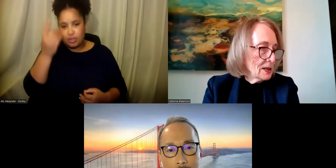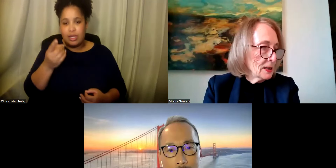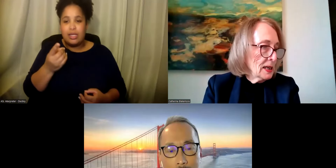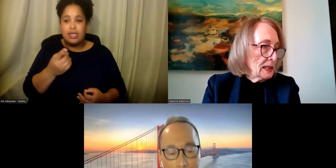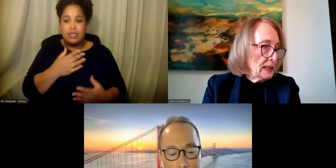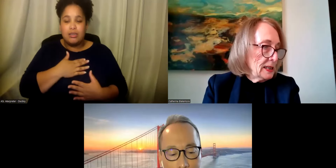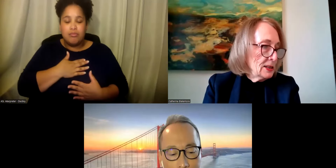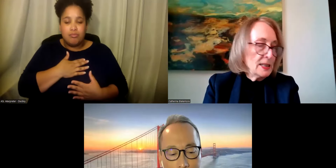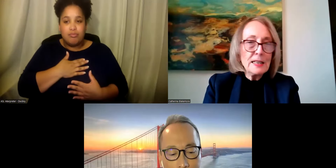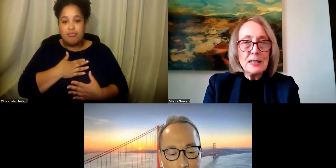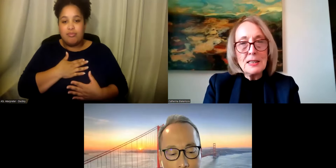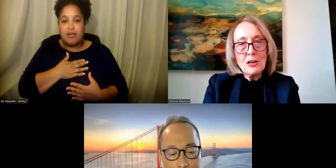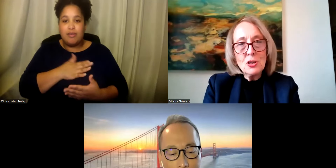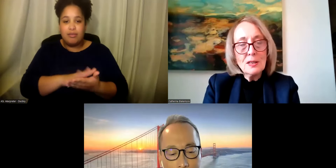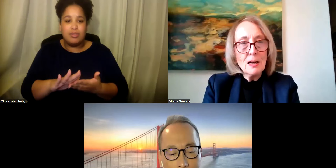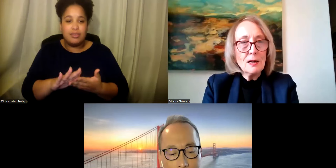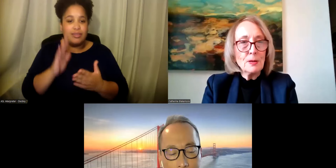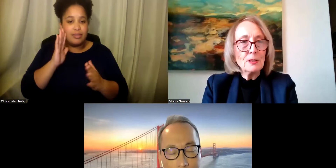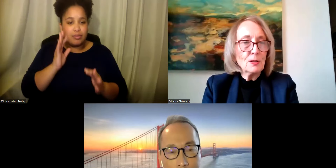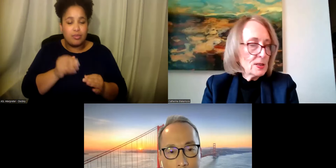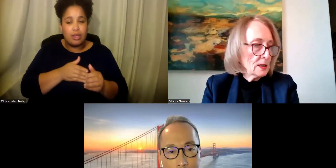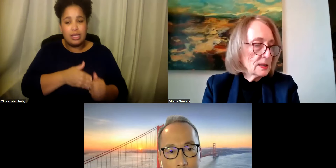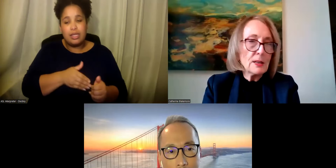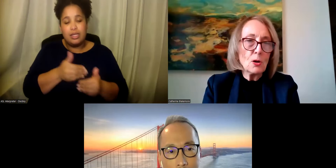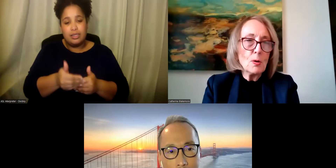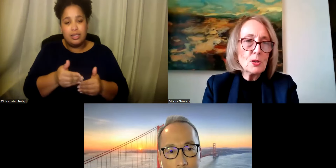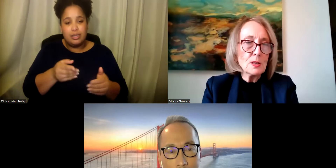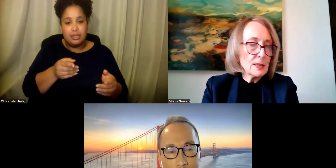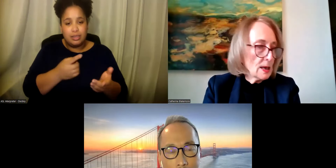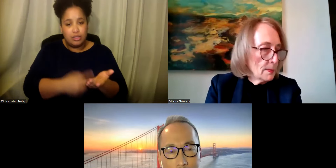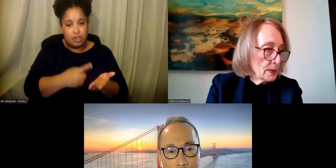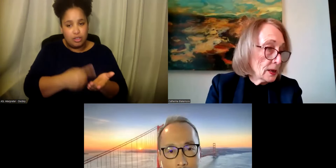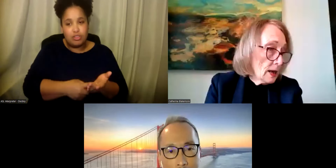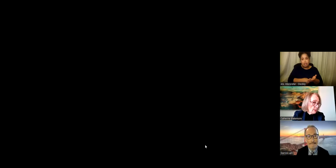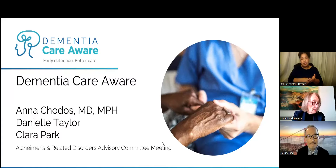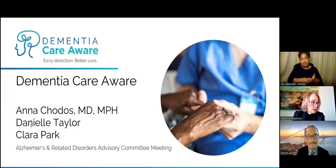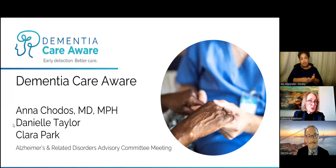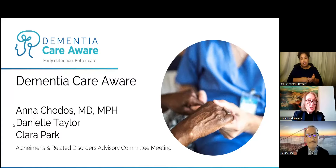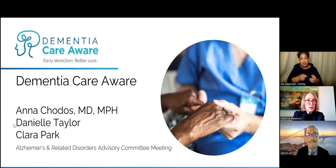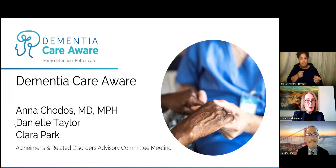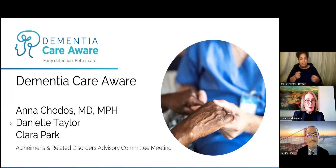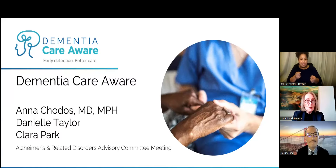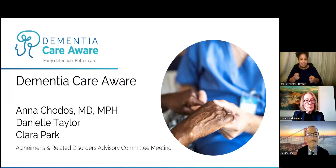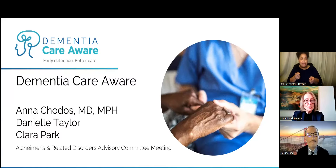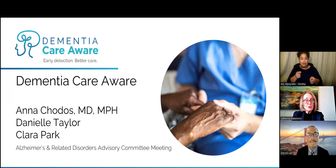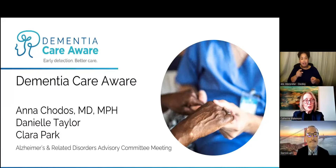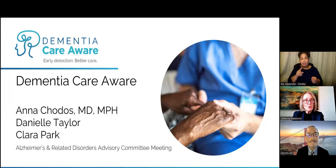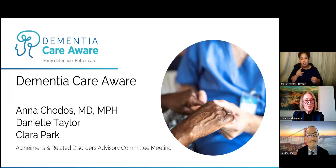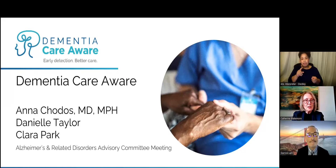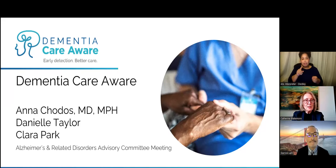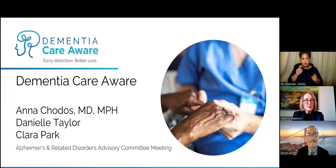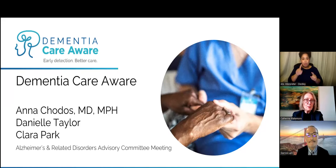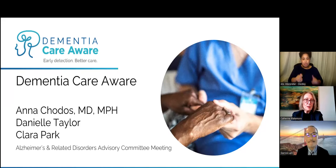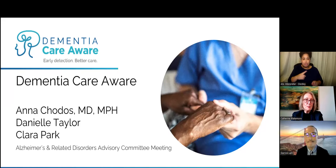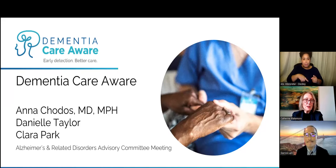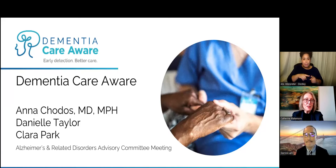agreed to lead the next discussion, including facilitating the questions about Dementia Care Aware. So I'm going to turn it over